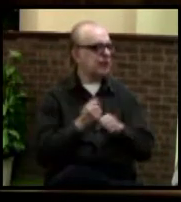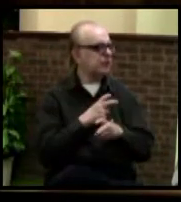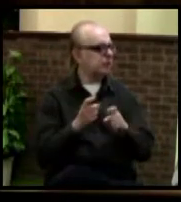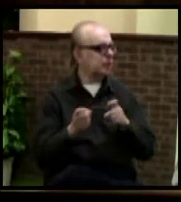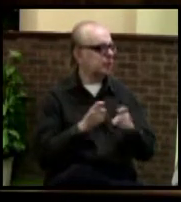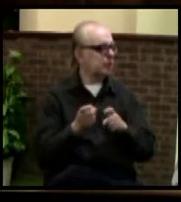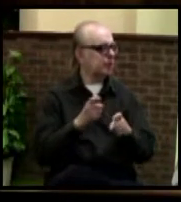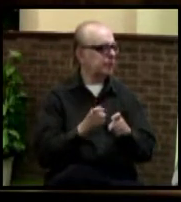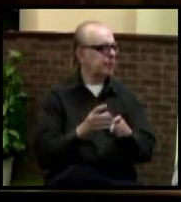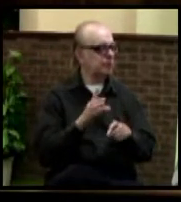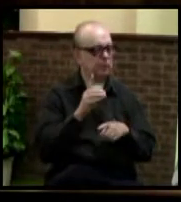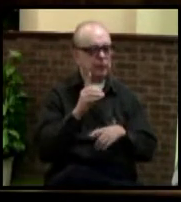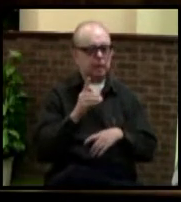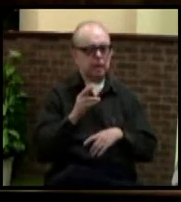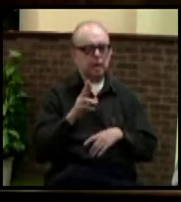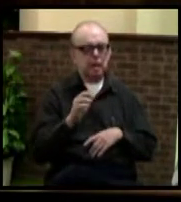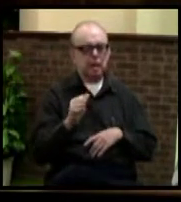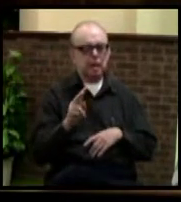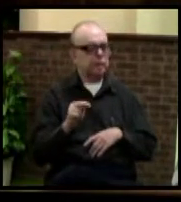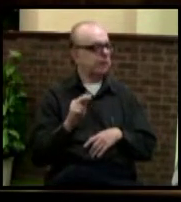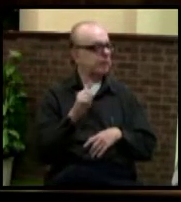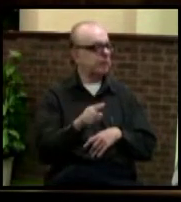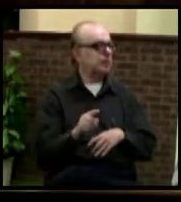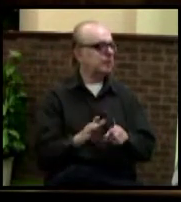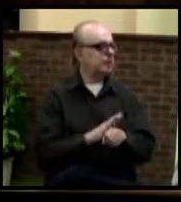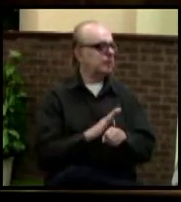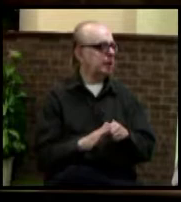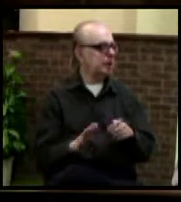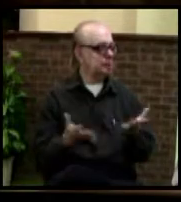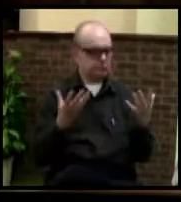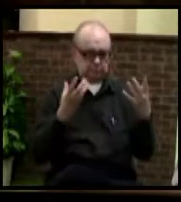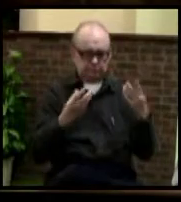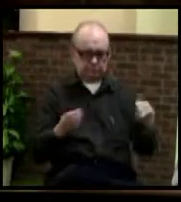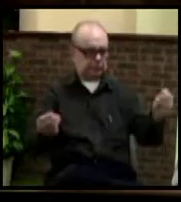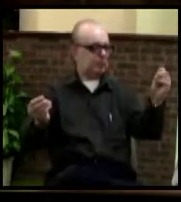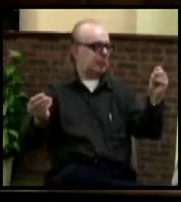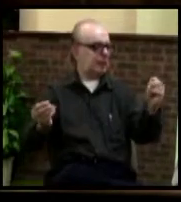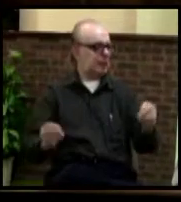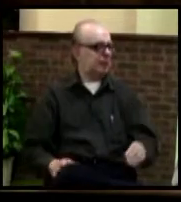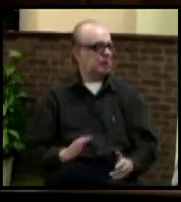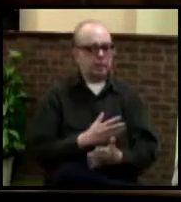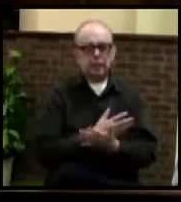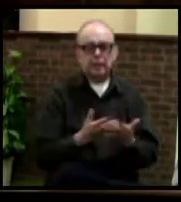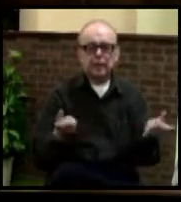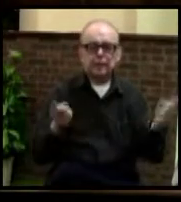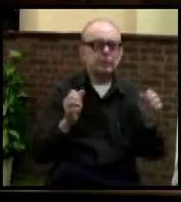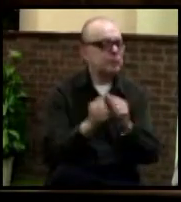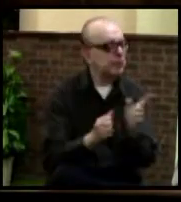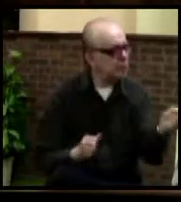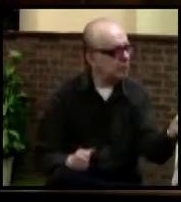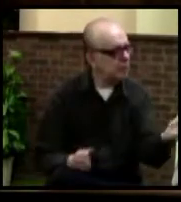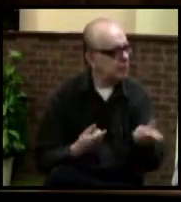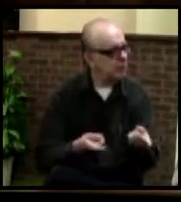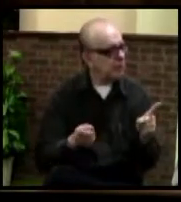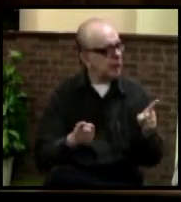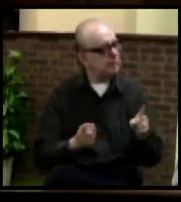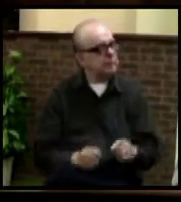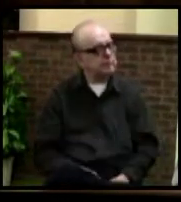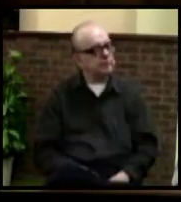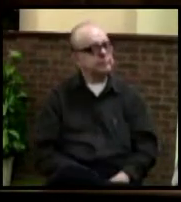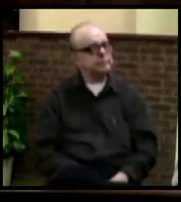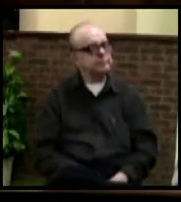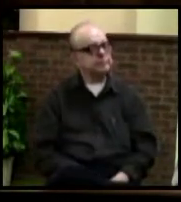And it will drain you. Amen. Totally and completely. And all of the things that happen. So what happens